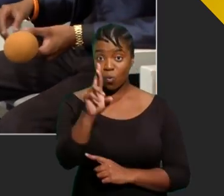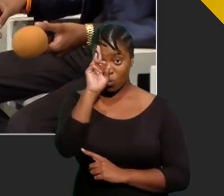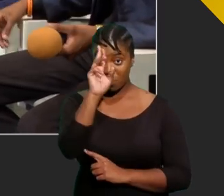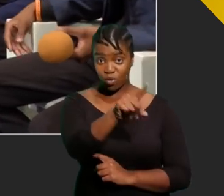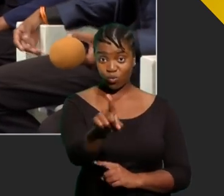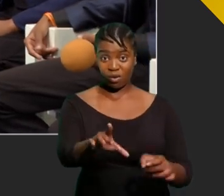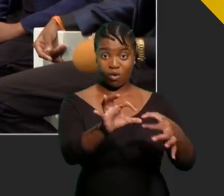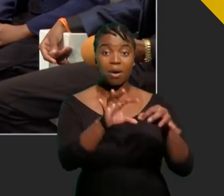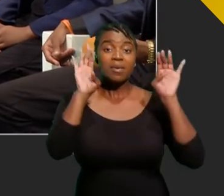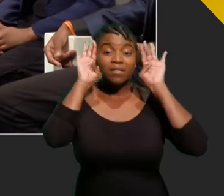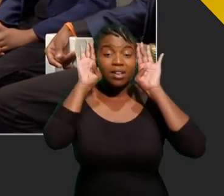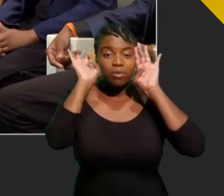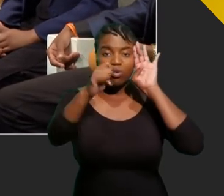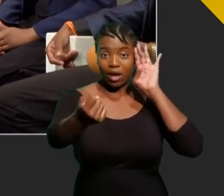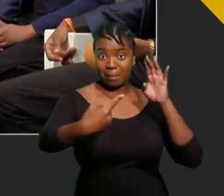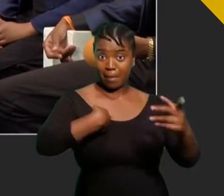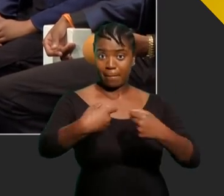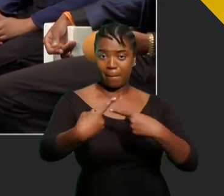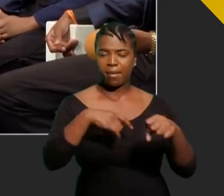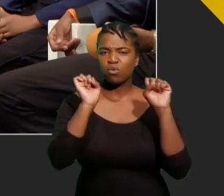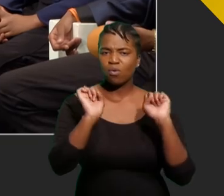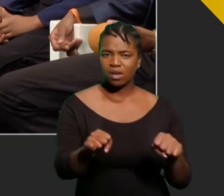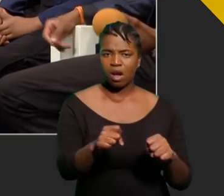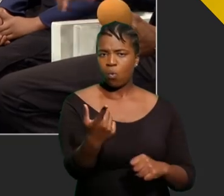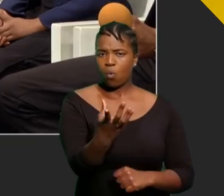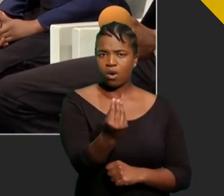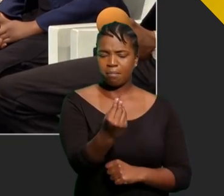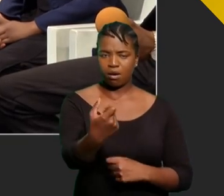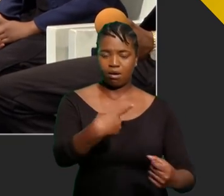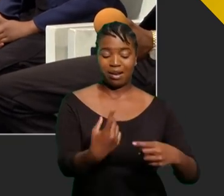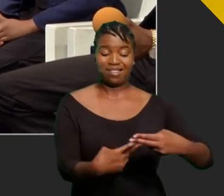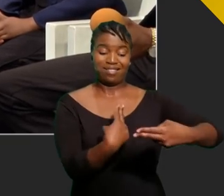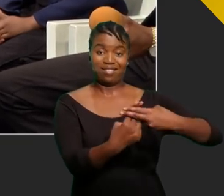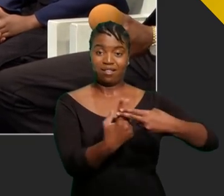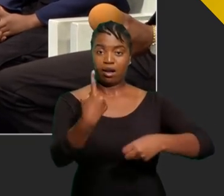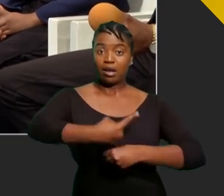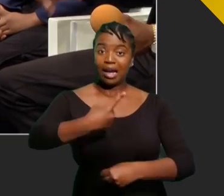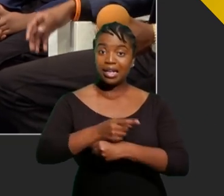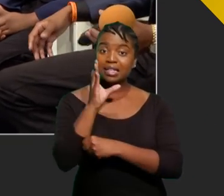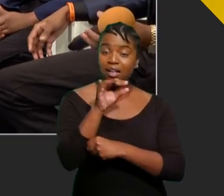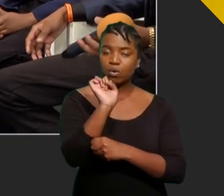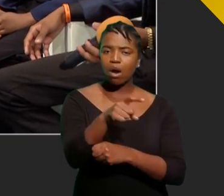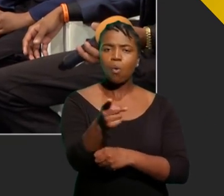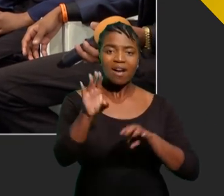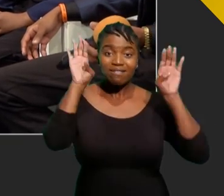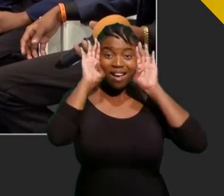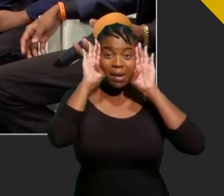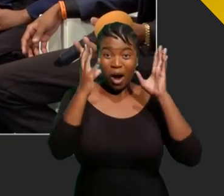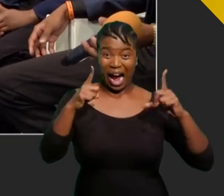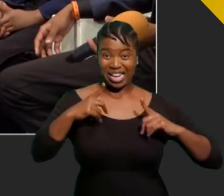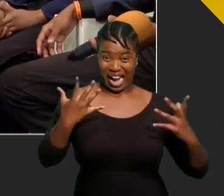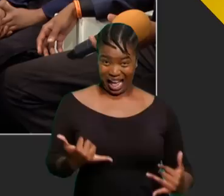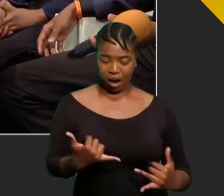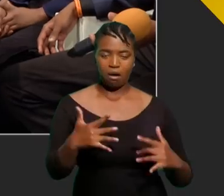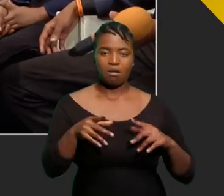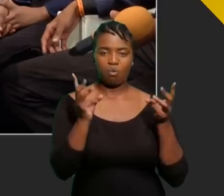media, you can be part of inkulumo yethu. It's simple. You all have to do is utilize the hashtag DailyThetha, but also you can remember to go to our Facebook, Instagram, or Twitter. Athi